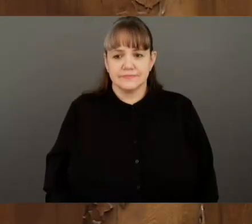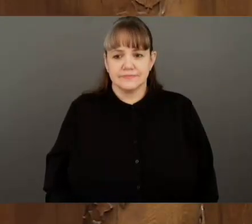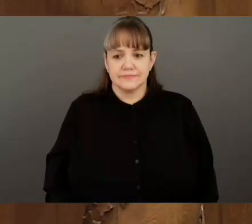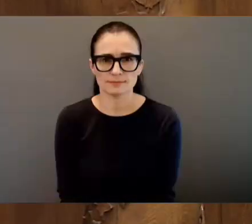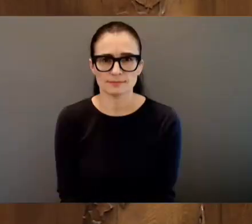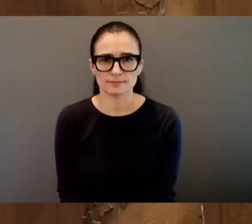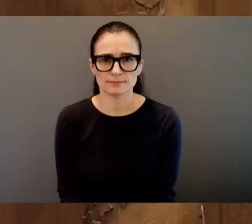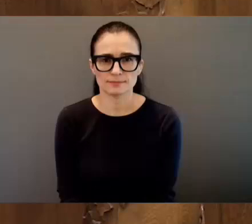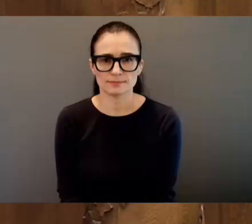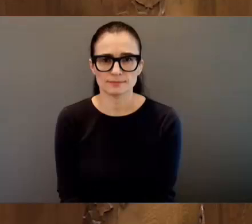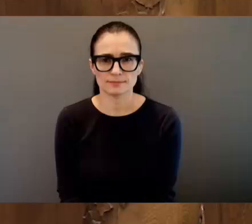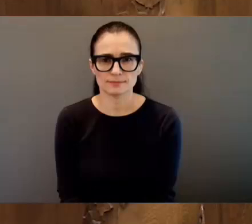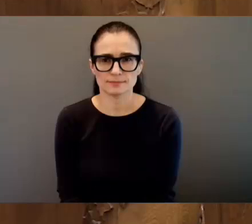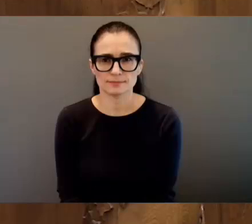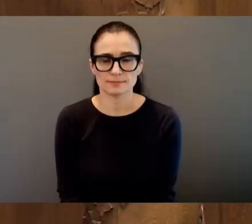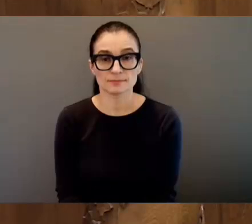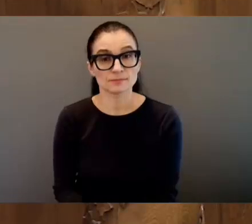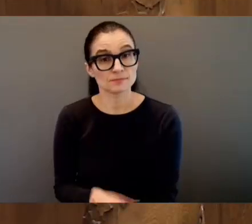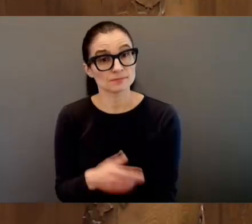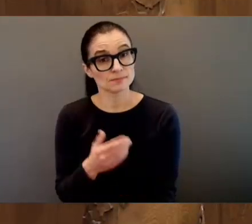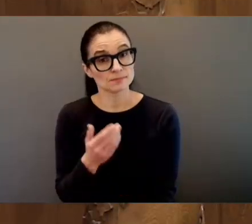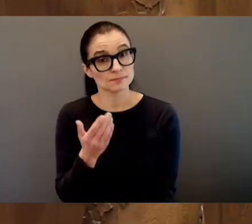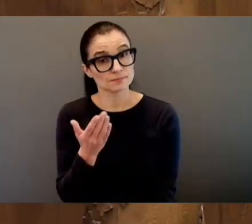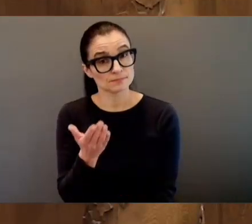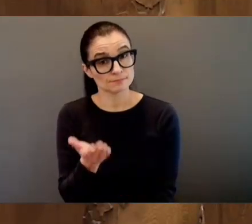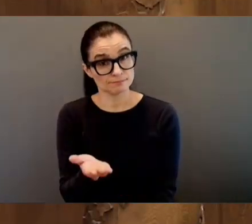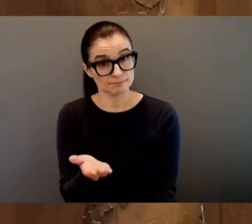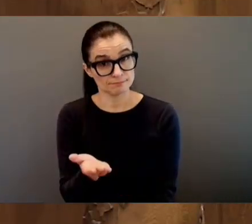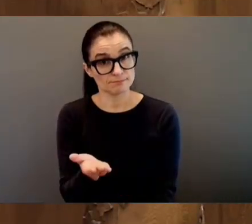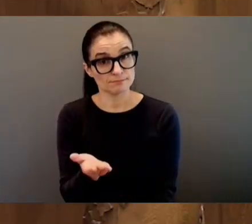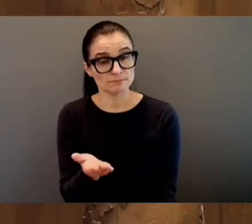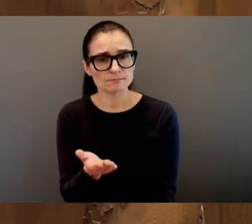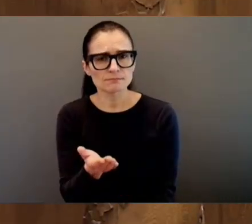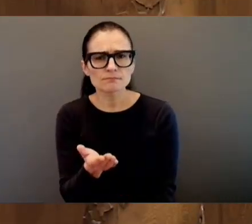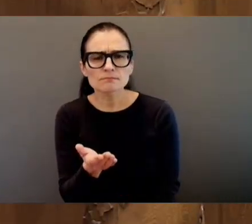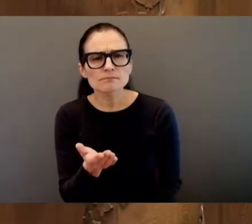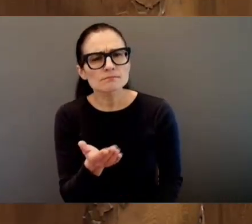Member, let the chair recognize you. Richmond, Queensborough.